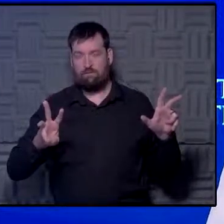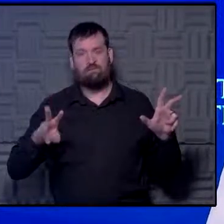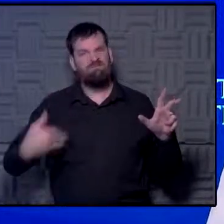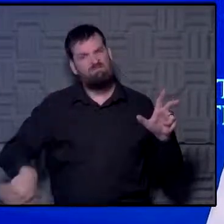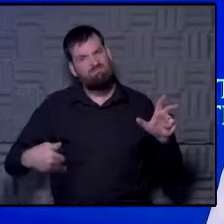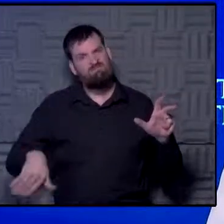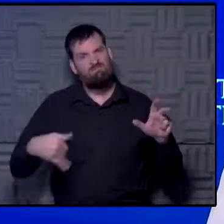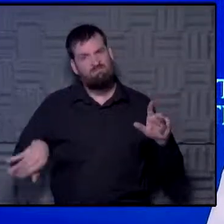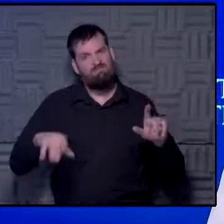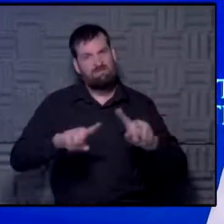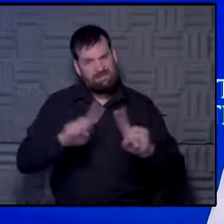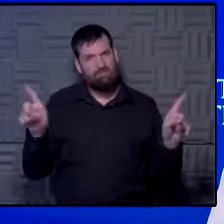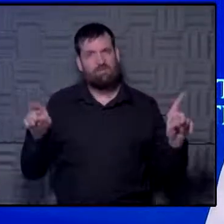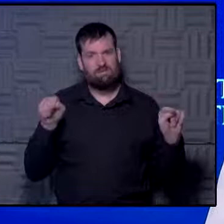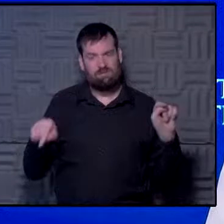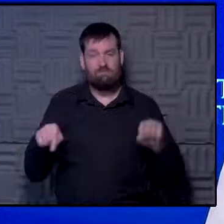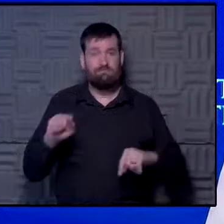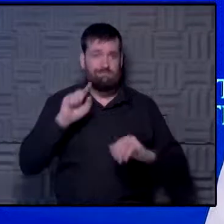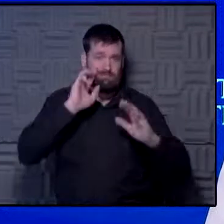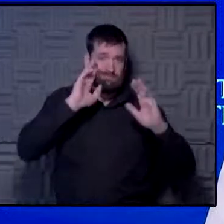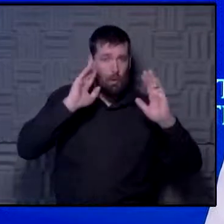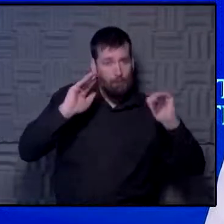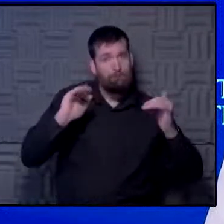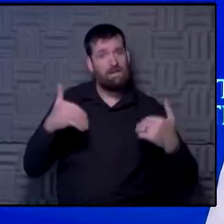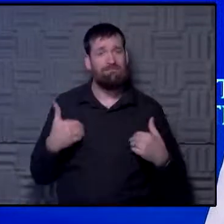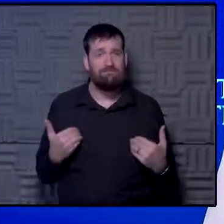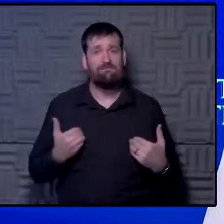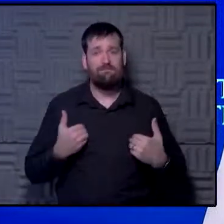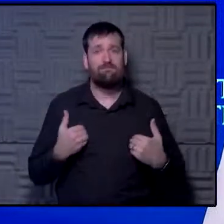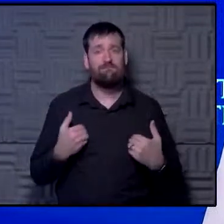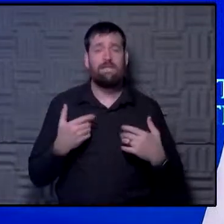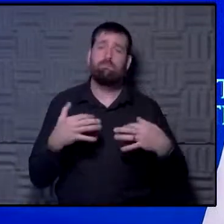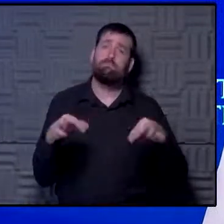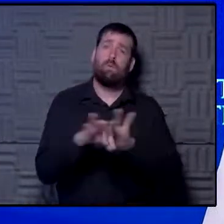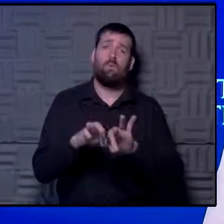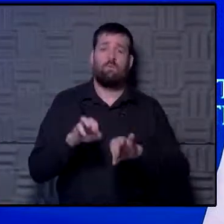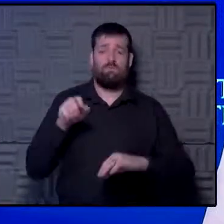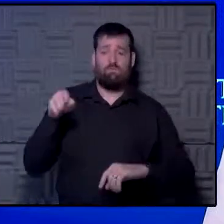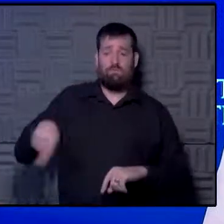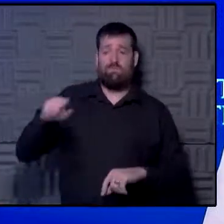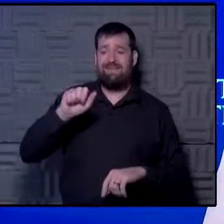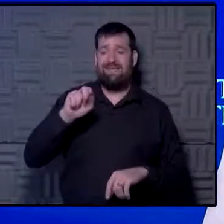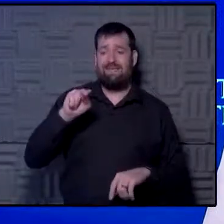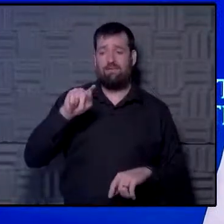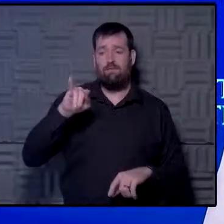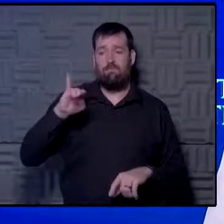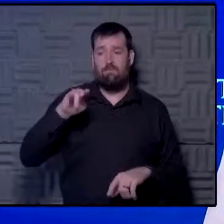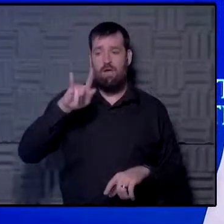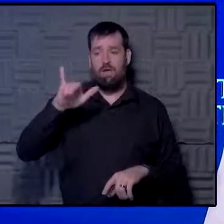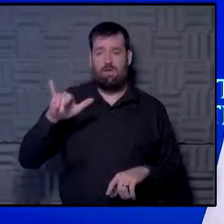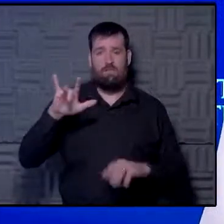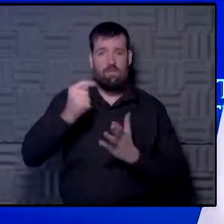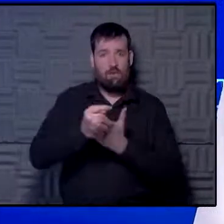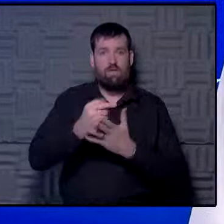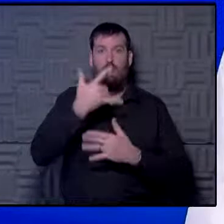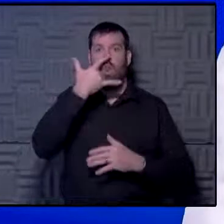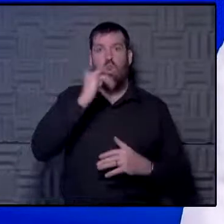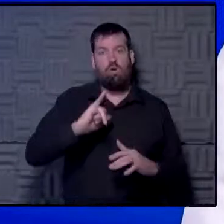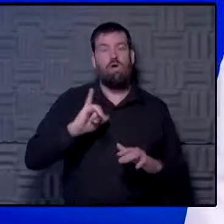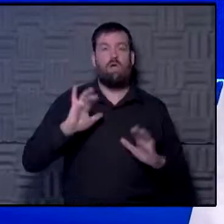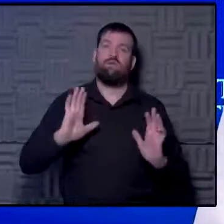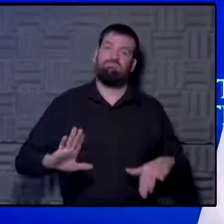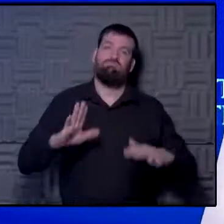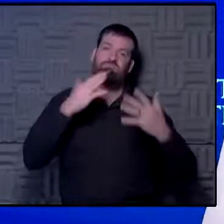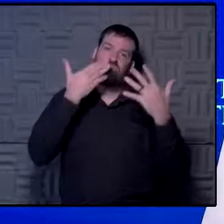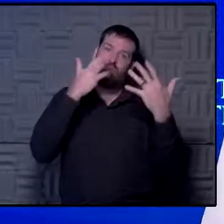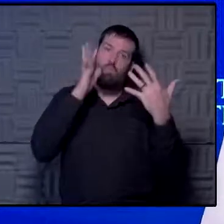difference, folks. There is hope on the horizon, and it's important hope because those monoclonal antibody therapies, I mean, by all indications, look like they're going to be